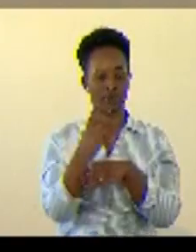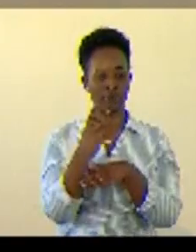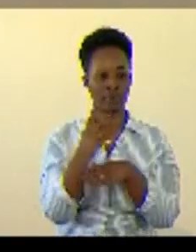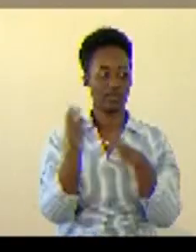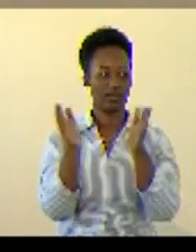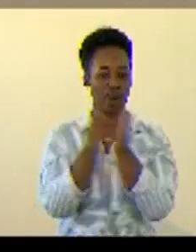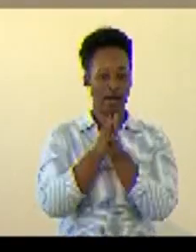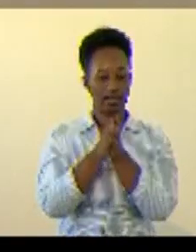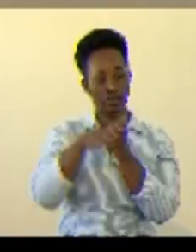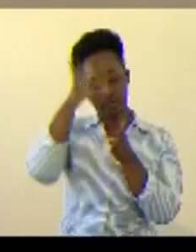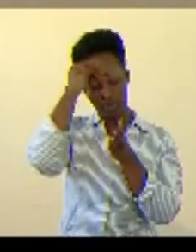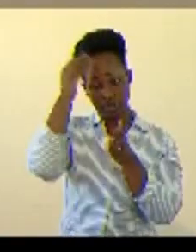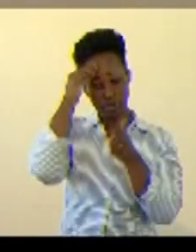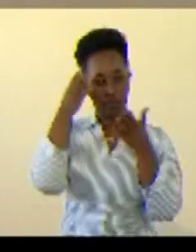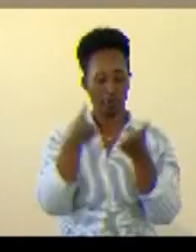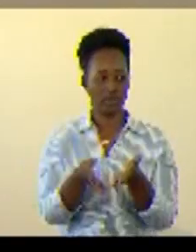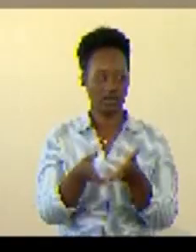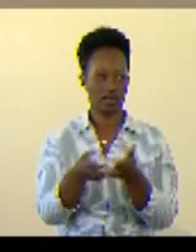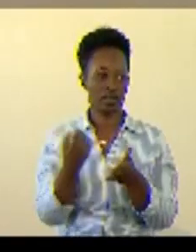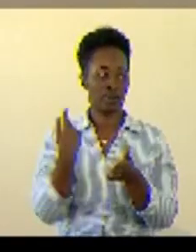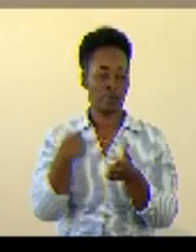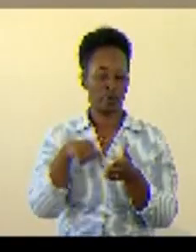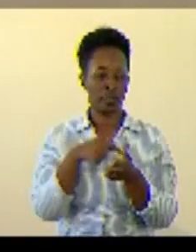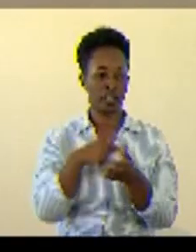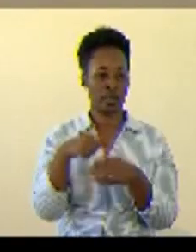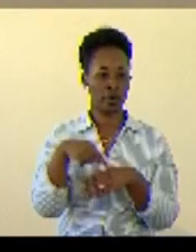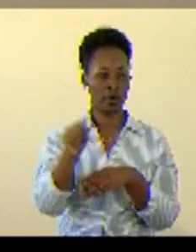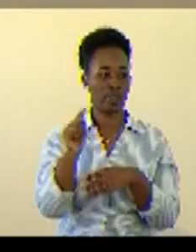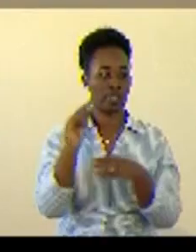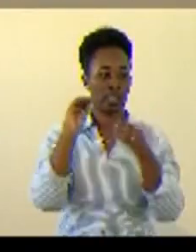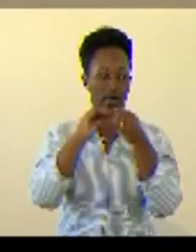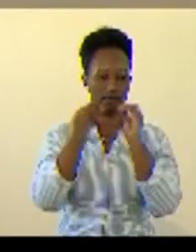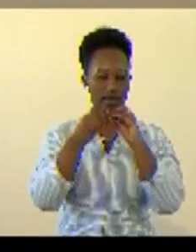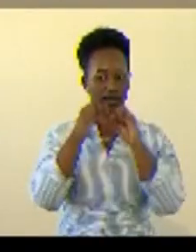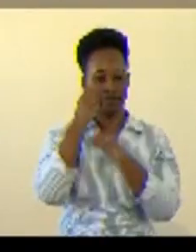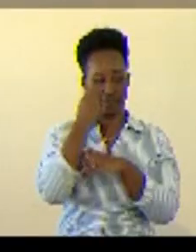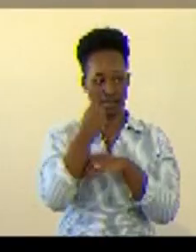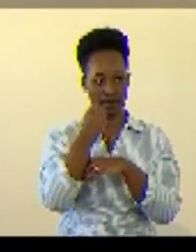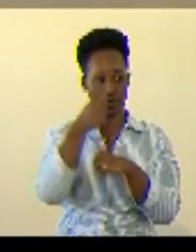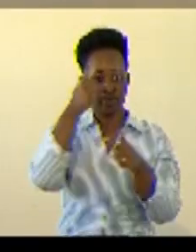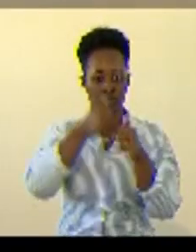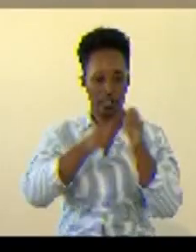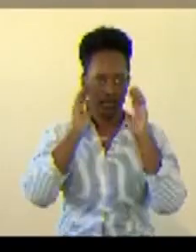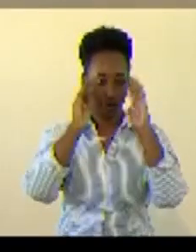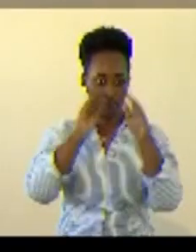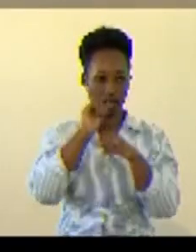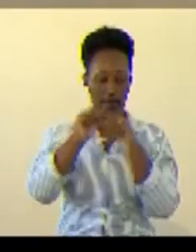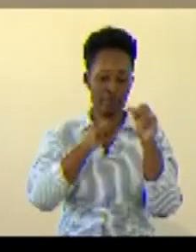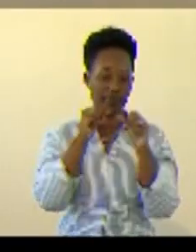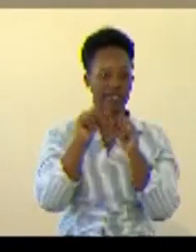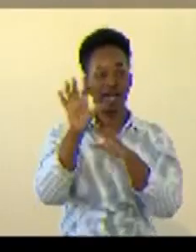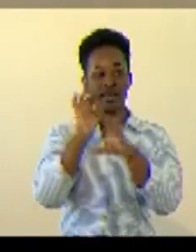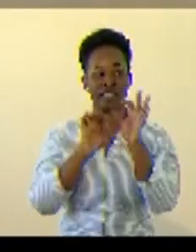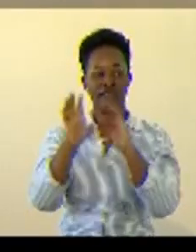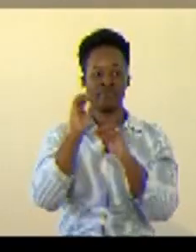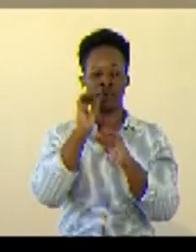And the lesson of today, we are going, that is Unit 5, which is concerning about identification